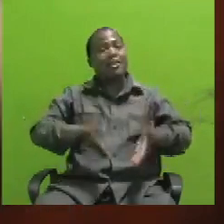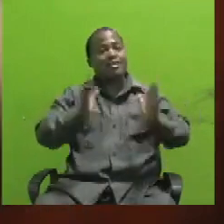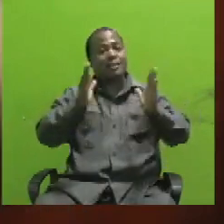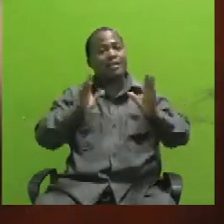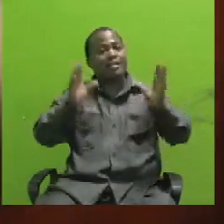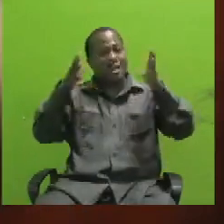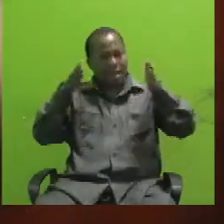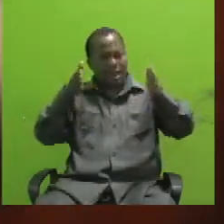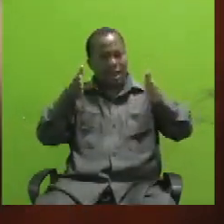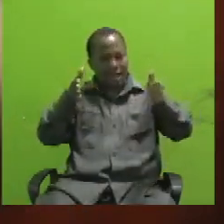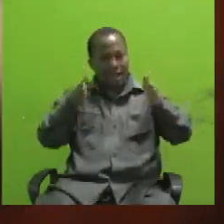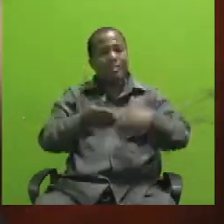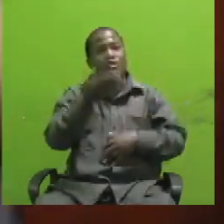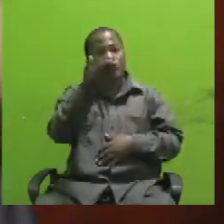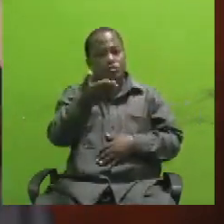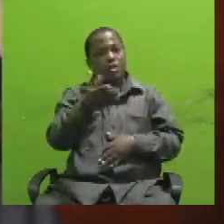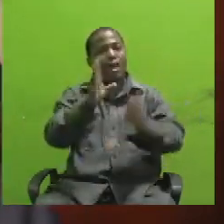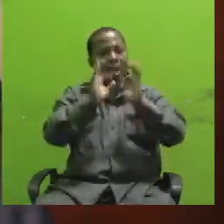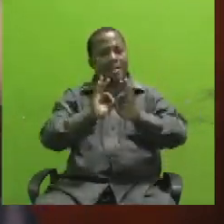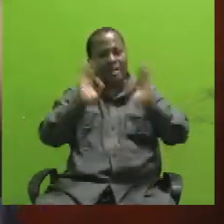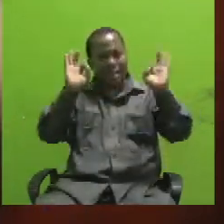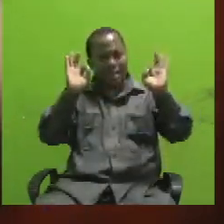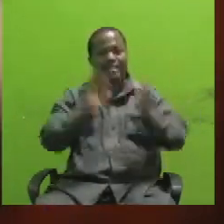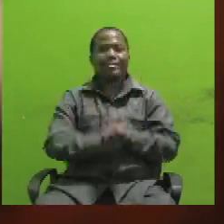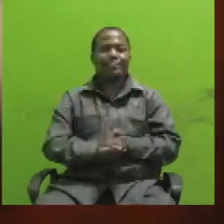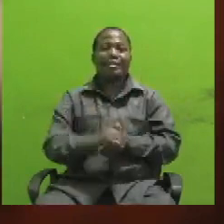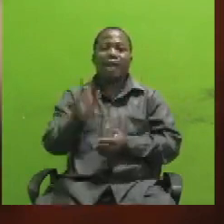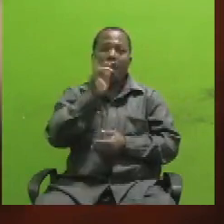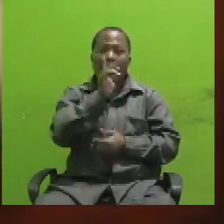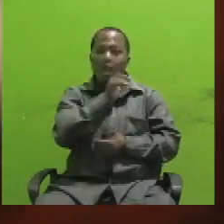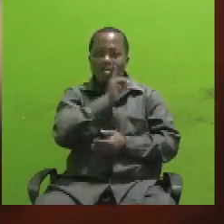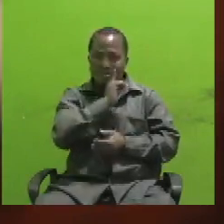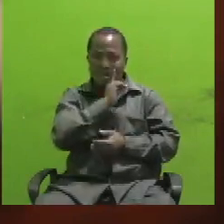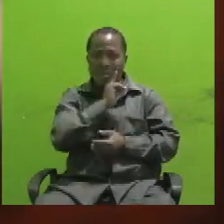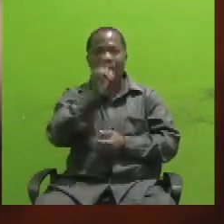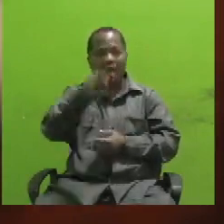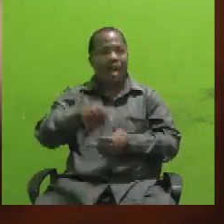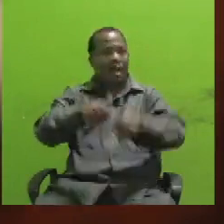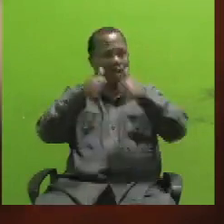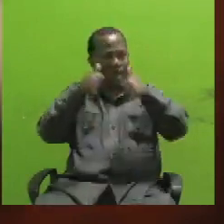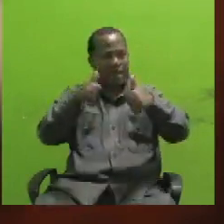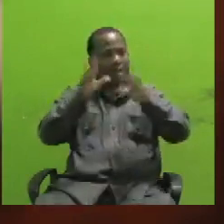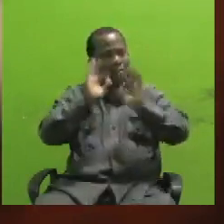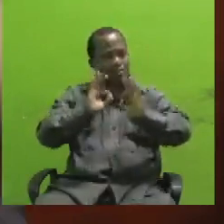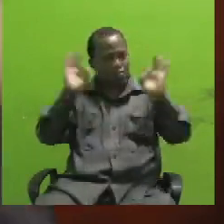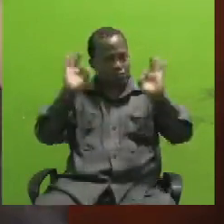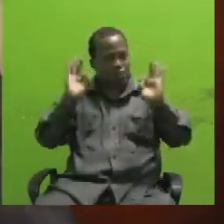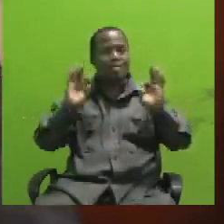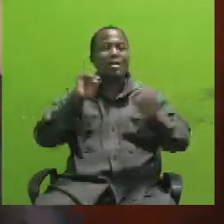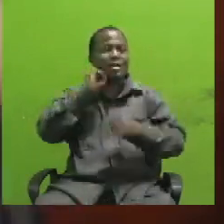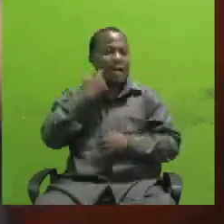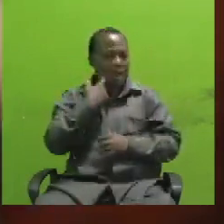class. You are nice. Your answers are correct. Very good. Well